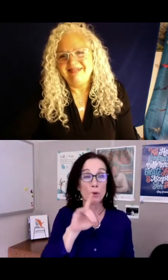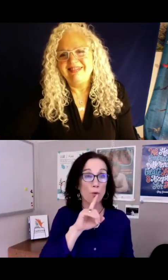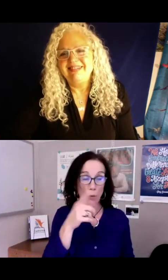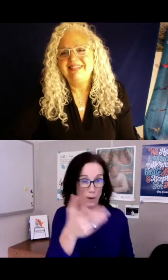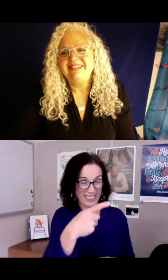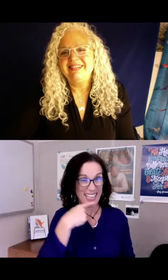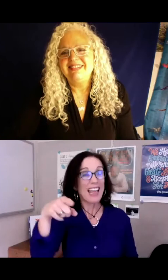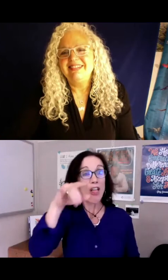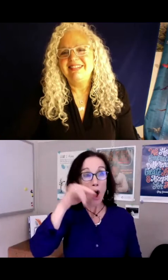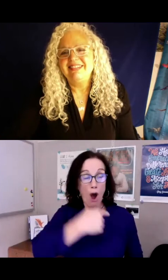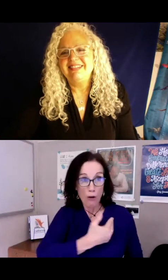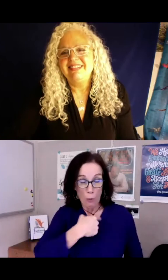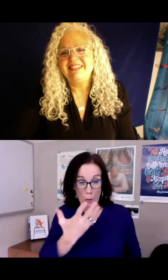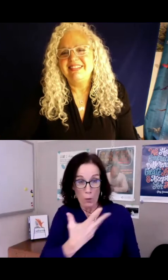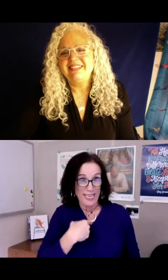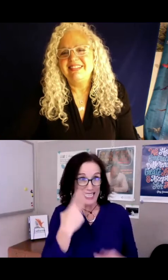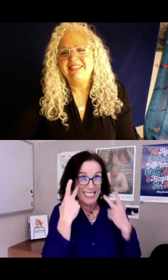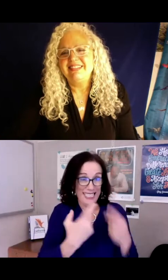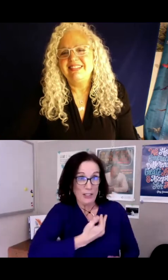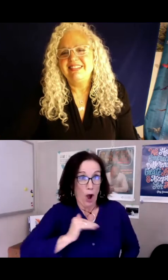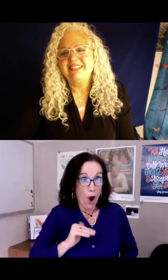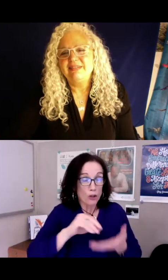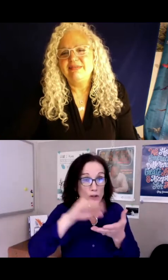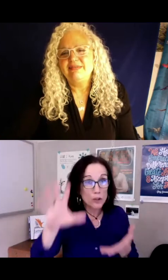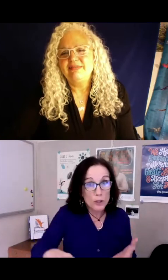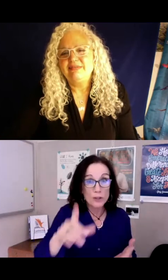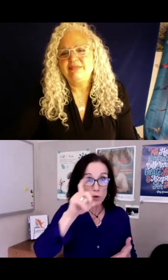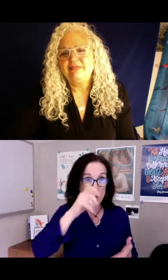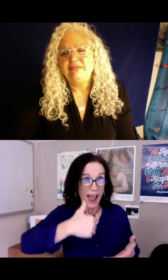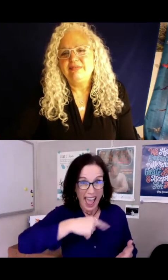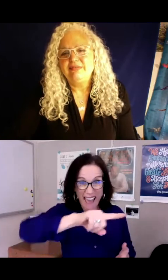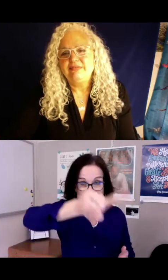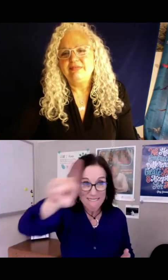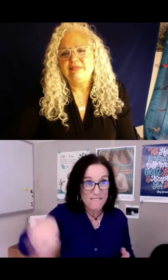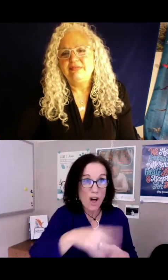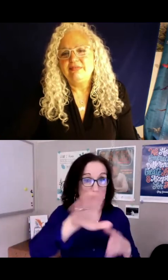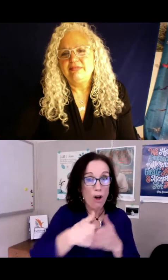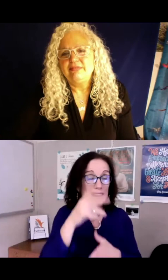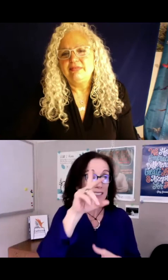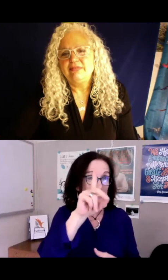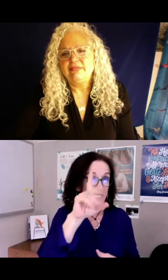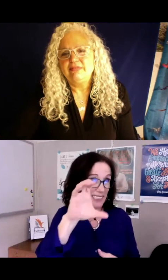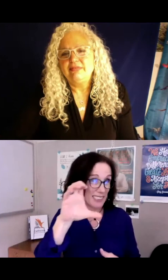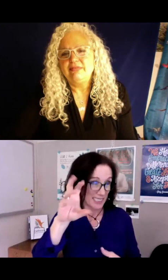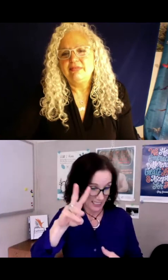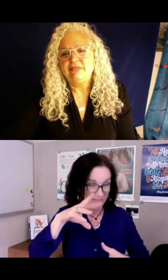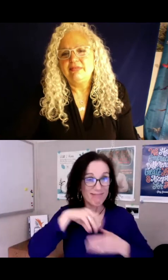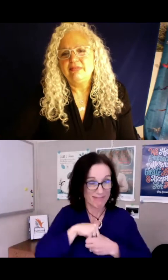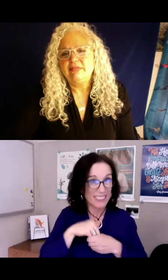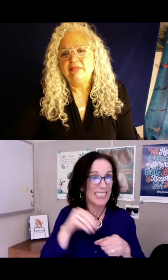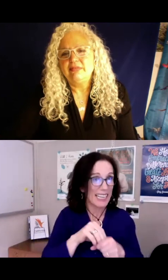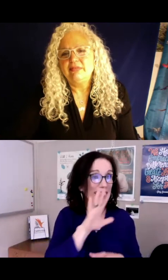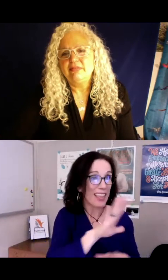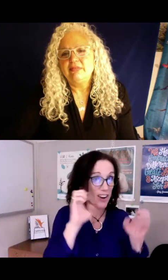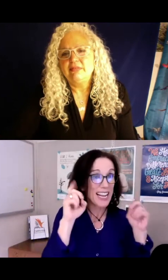true. What they're saying is what we see in our own students who have all of